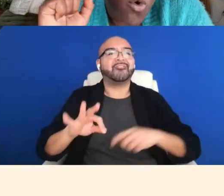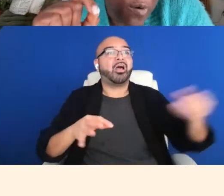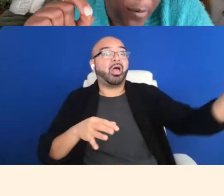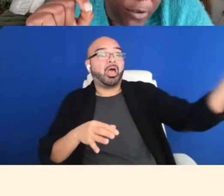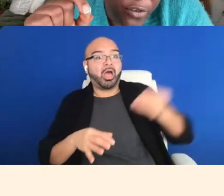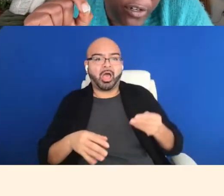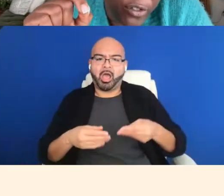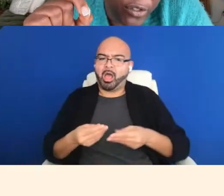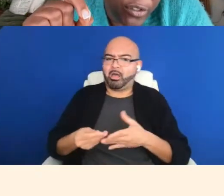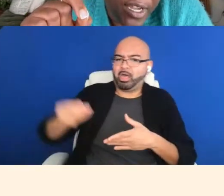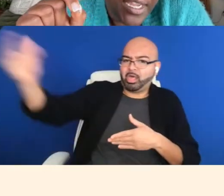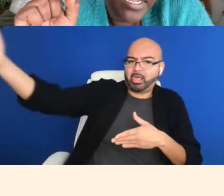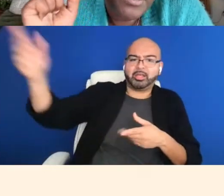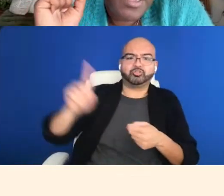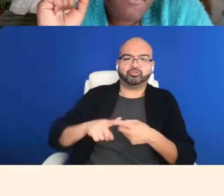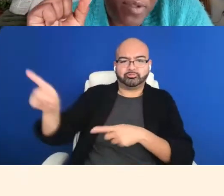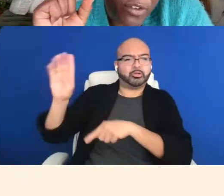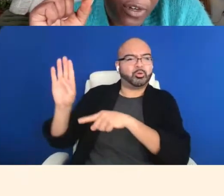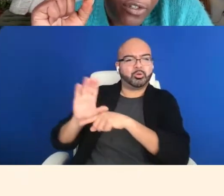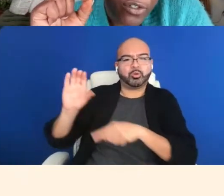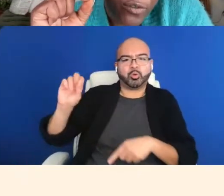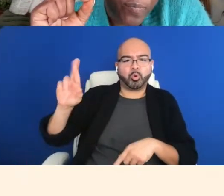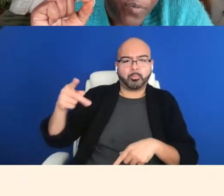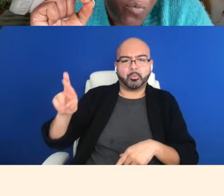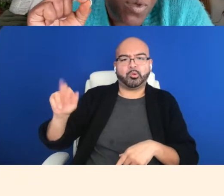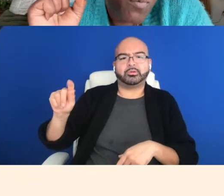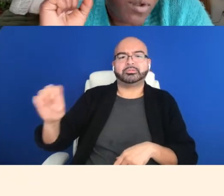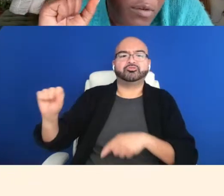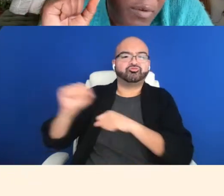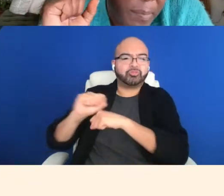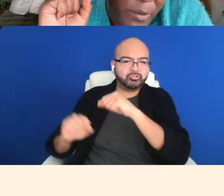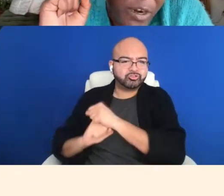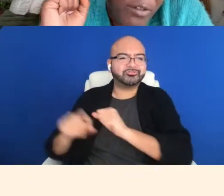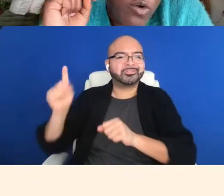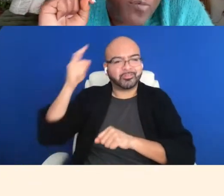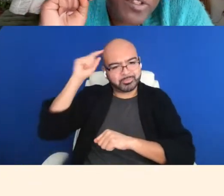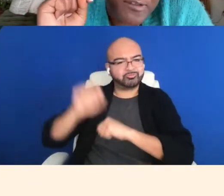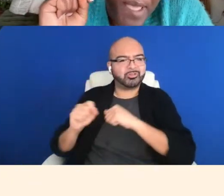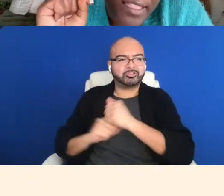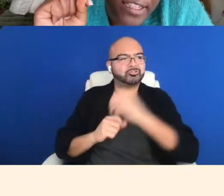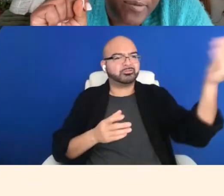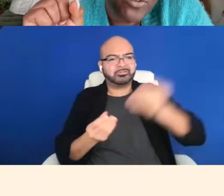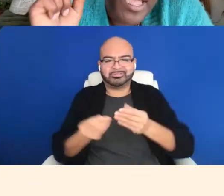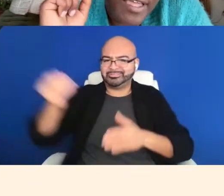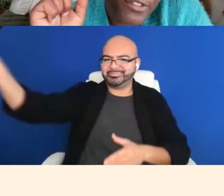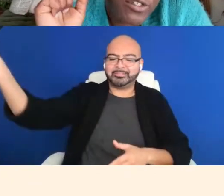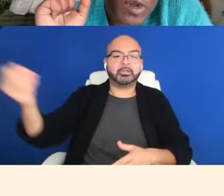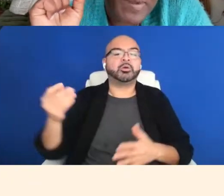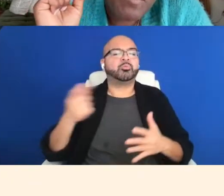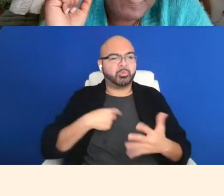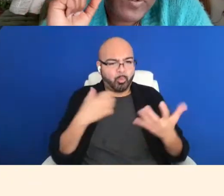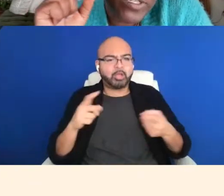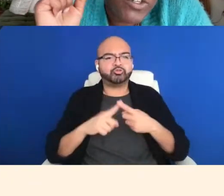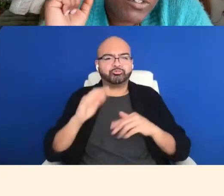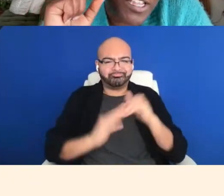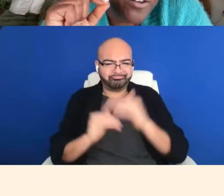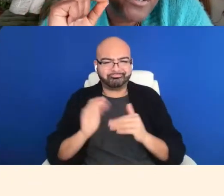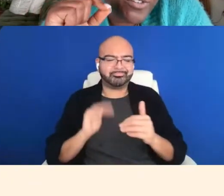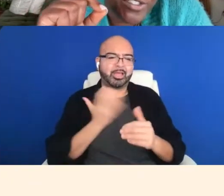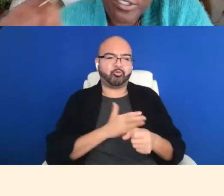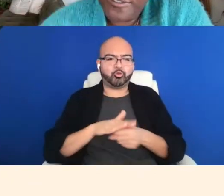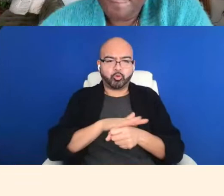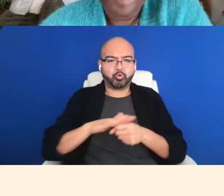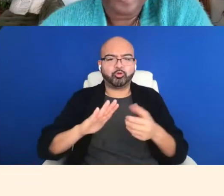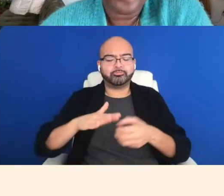into corporate structures, into government structures. We want to rebuild our local municipality, but you have to start by rebuilding